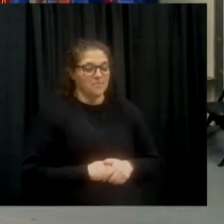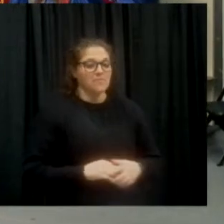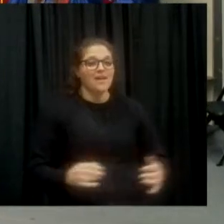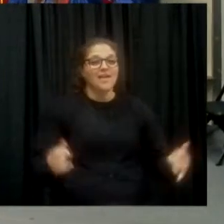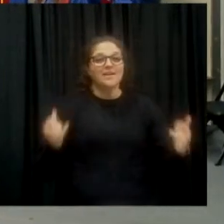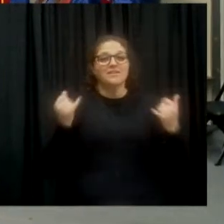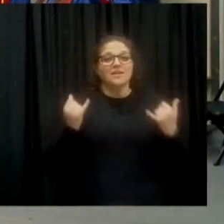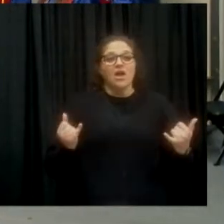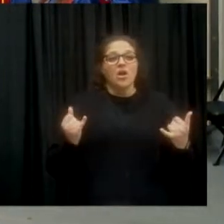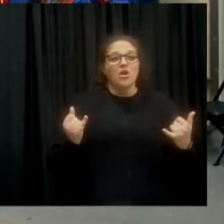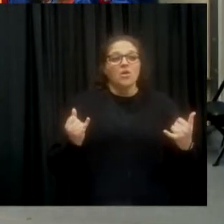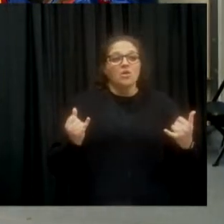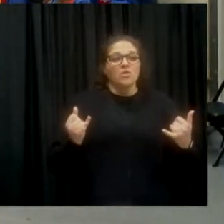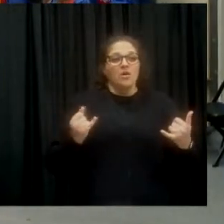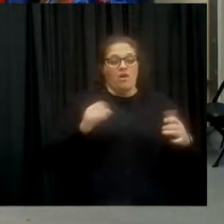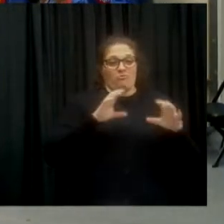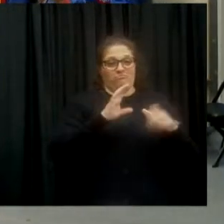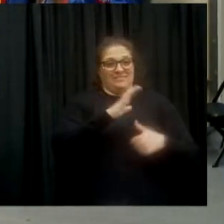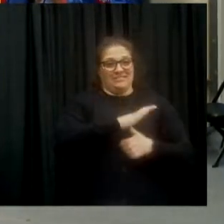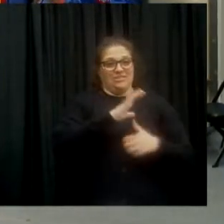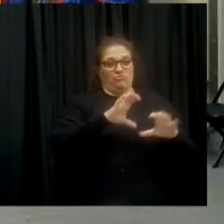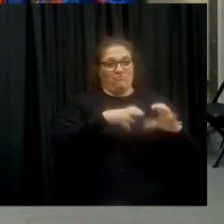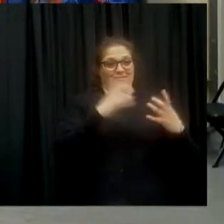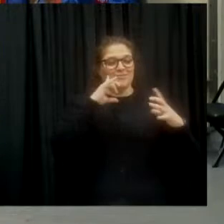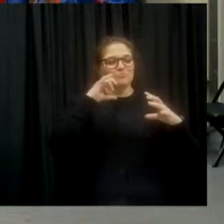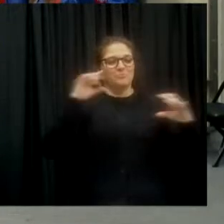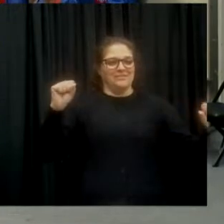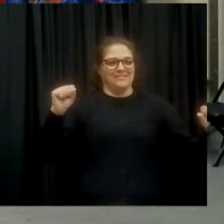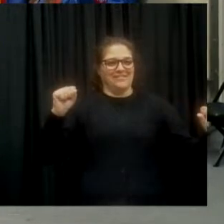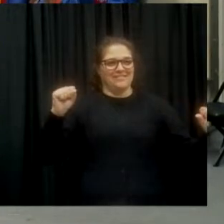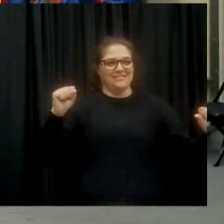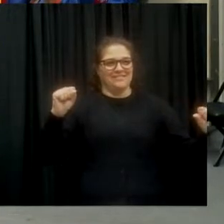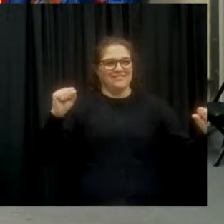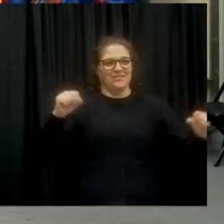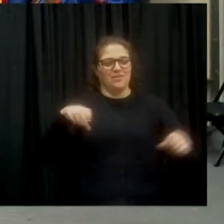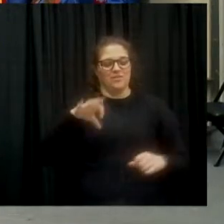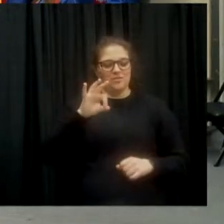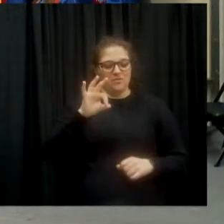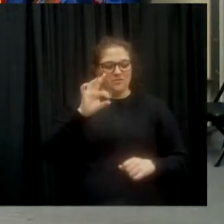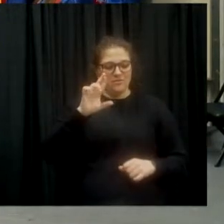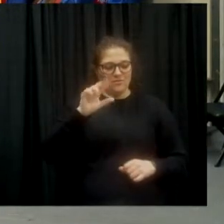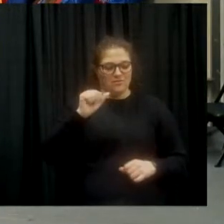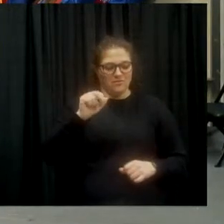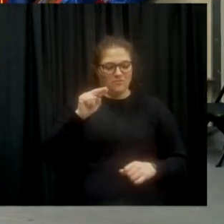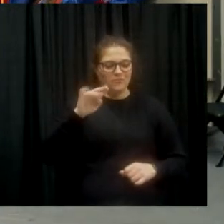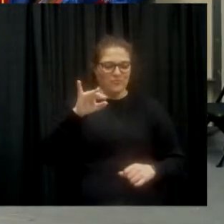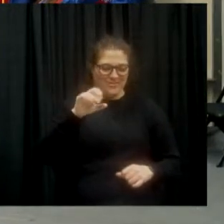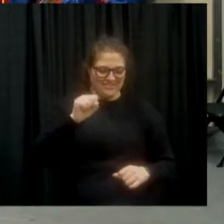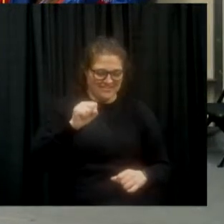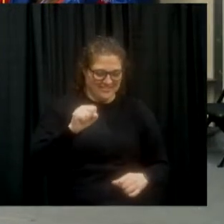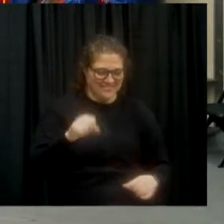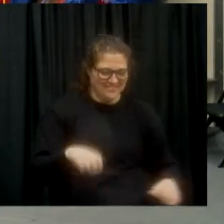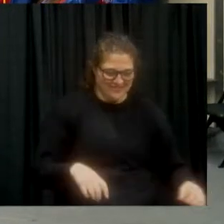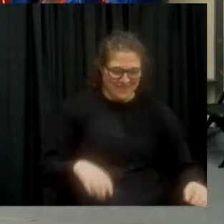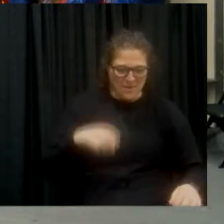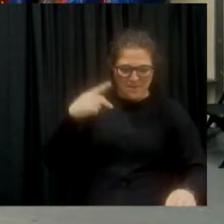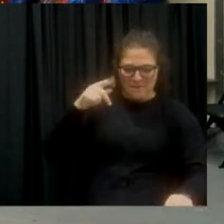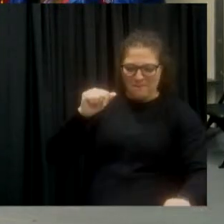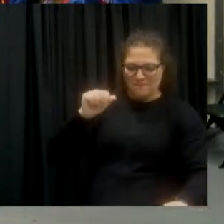At this time, we will now hear from our senior class president, Francis Pasquale.